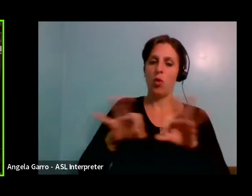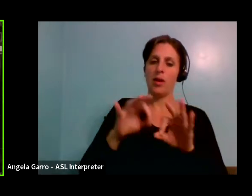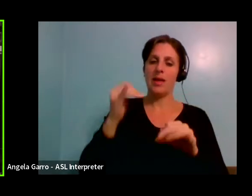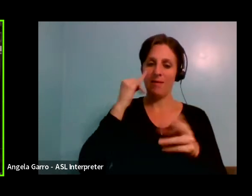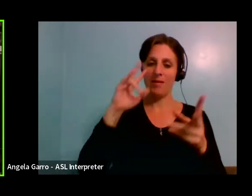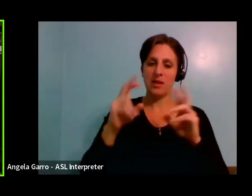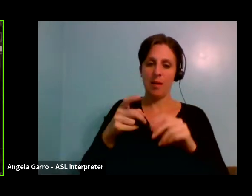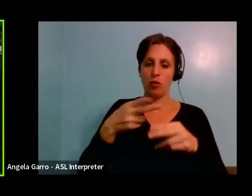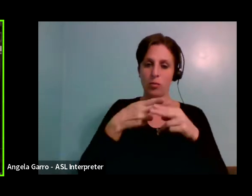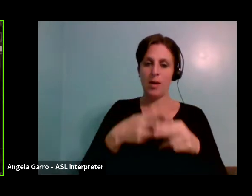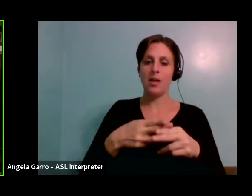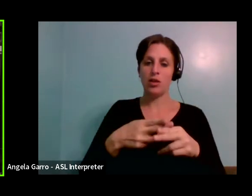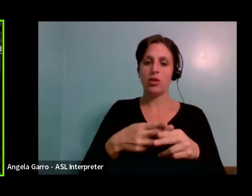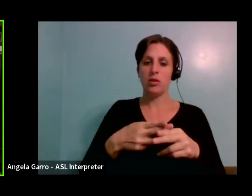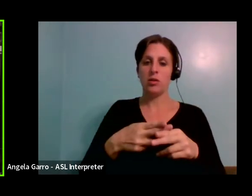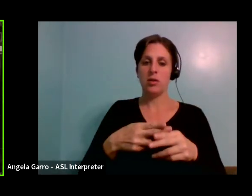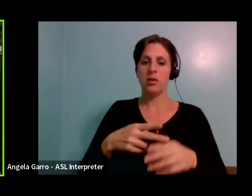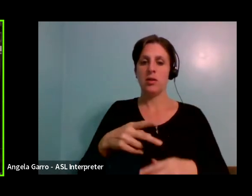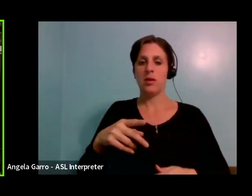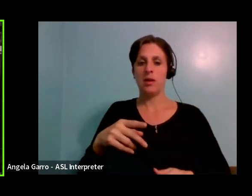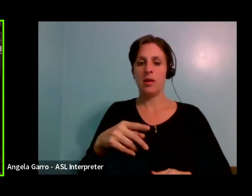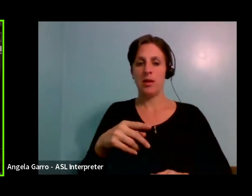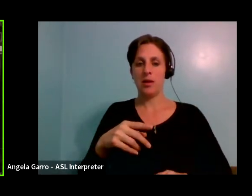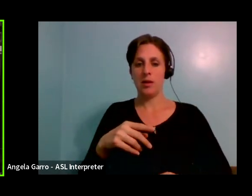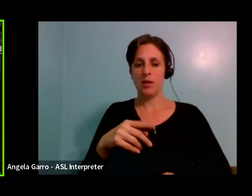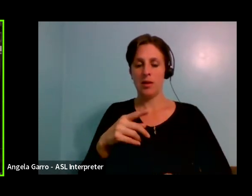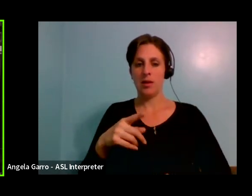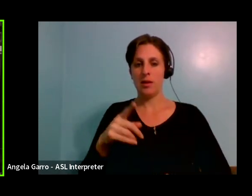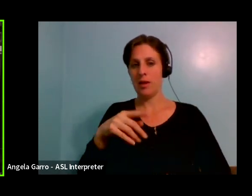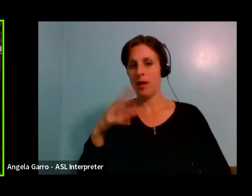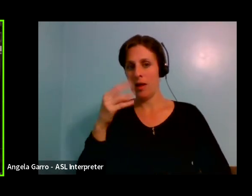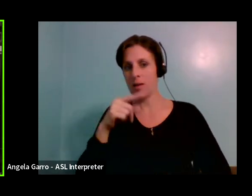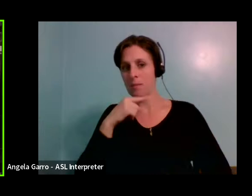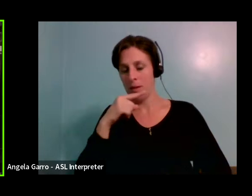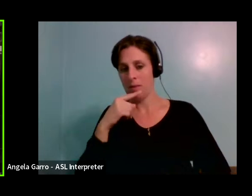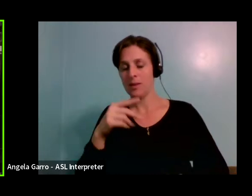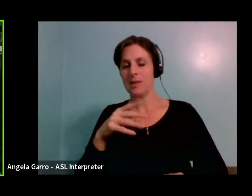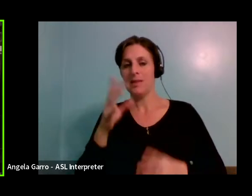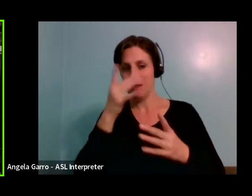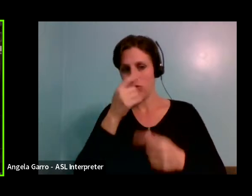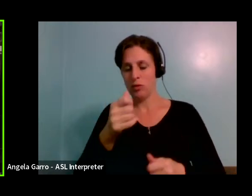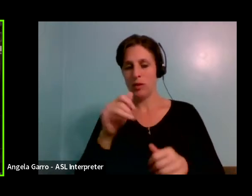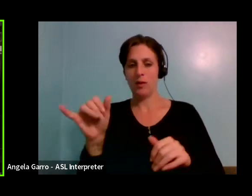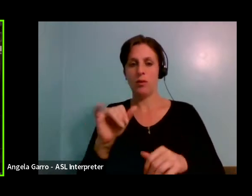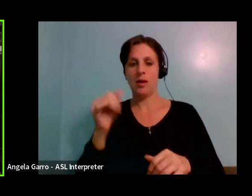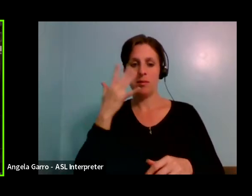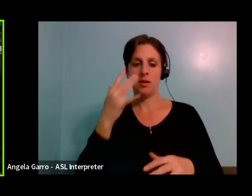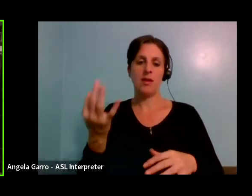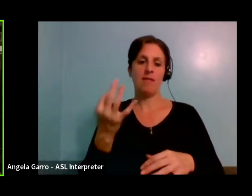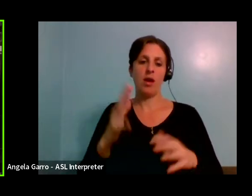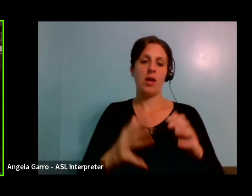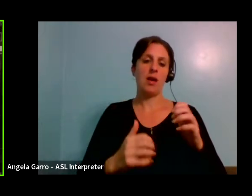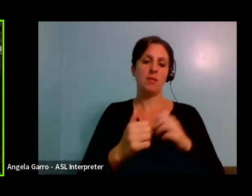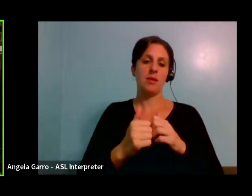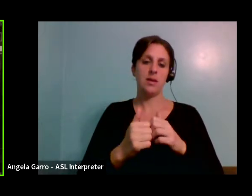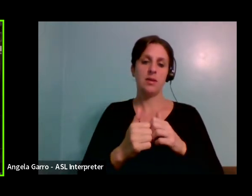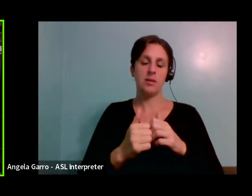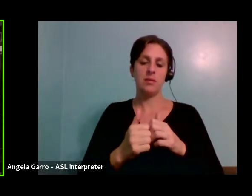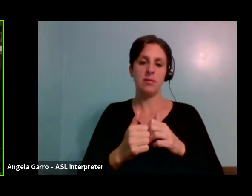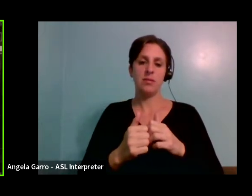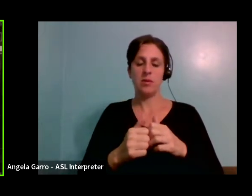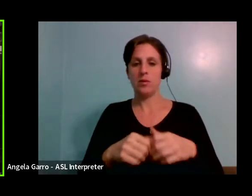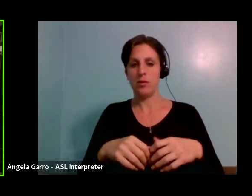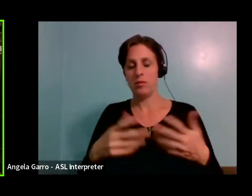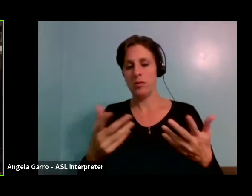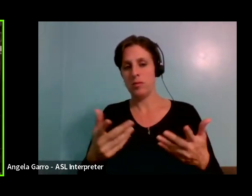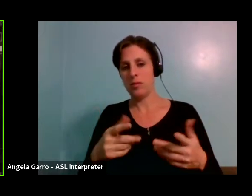that you're mentioning, you think the public community is interested in as well, Absolutely. because the Friday updates. Yeah, I mean, of the memo course. would only go to the board, but